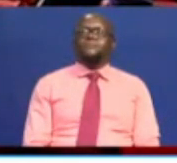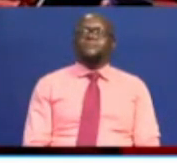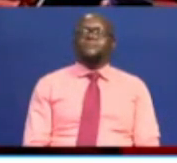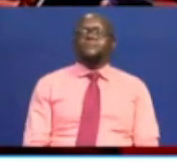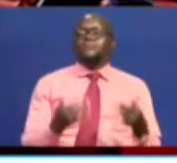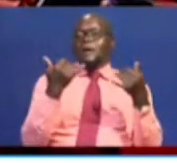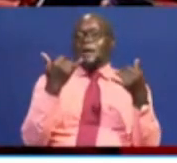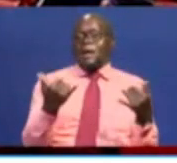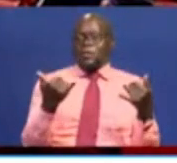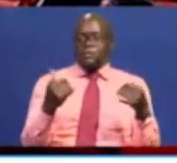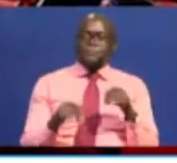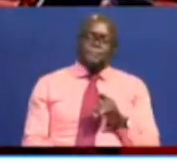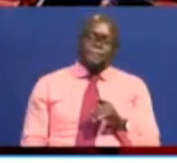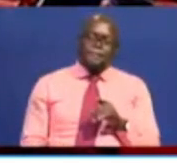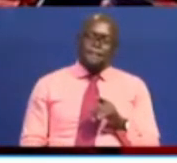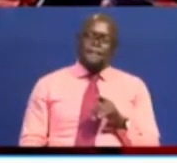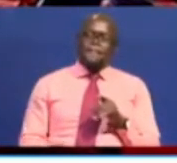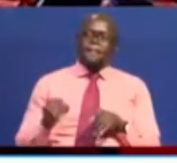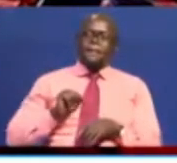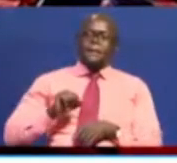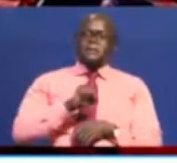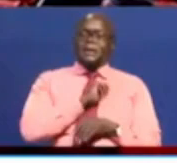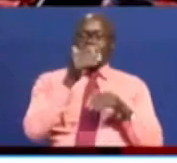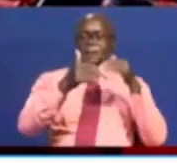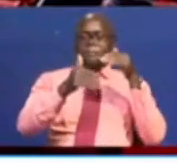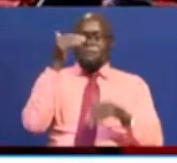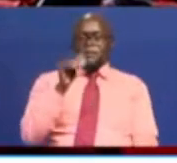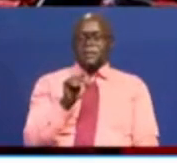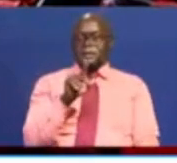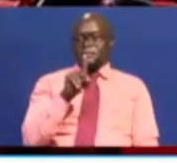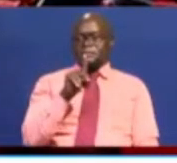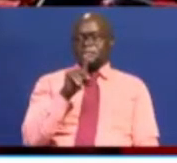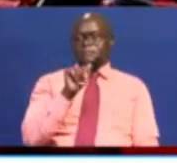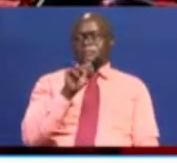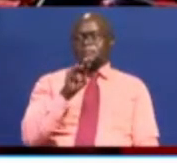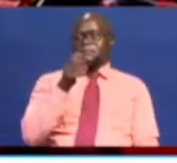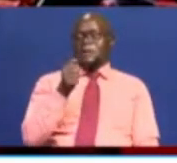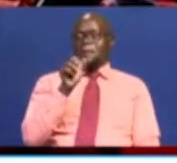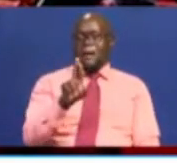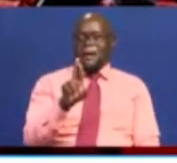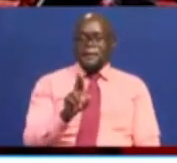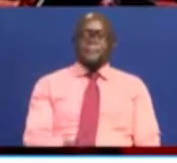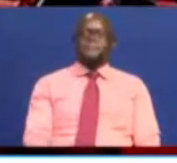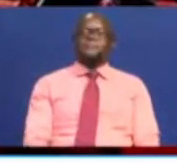Now it seems... Oh, Senator Professor Margaret Kamar.